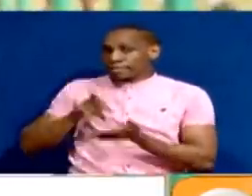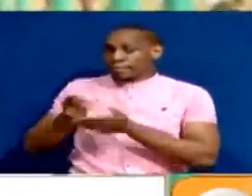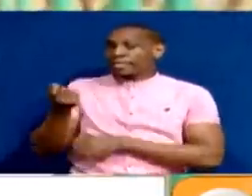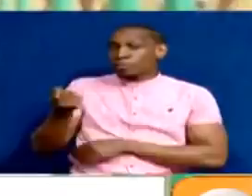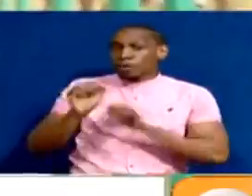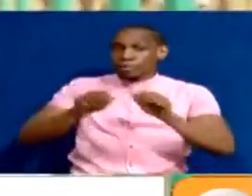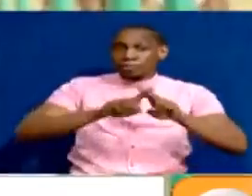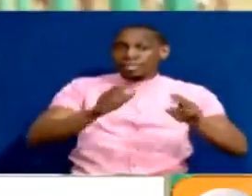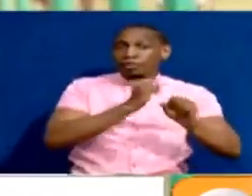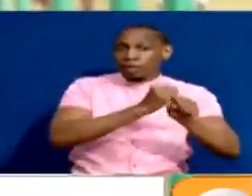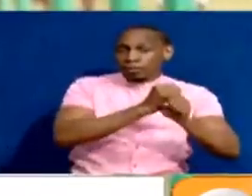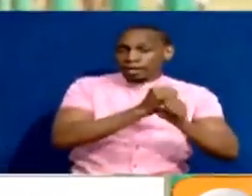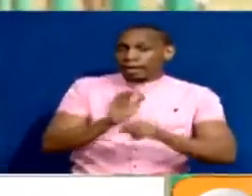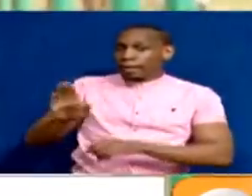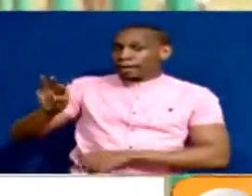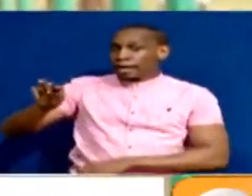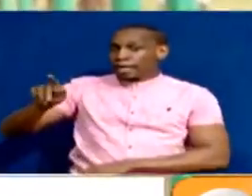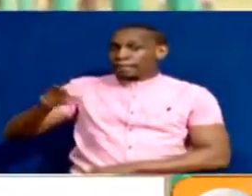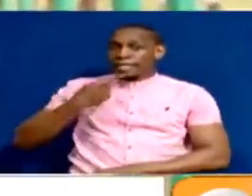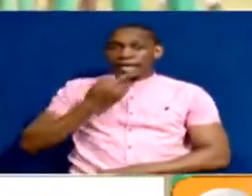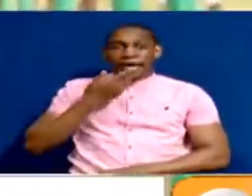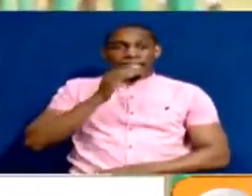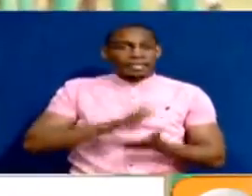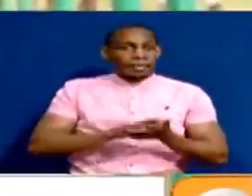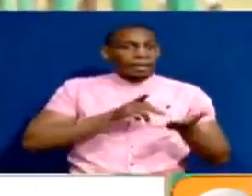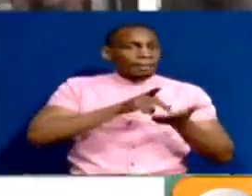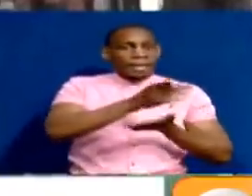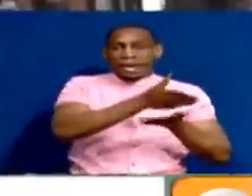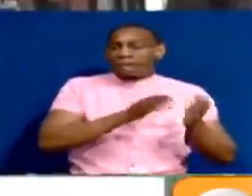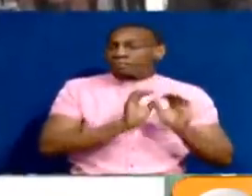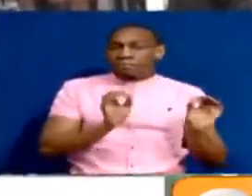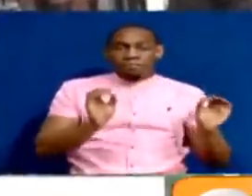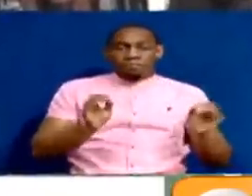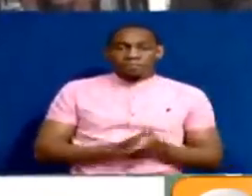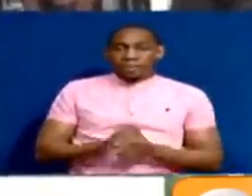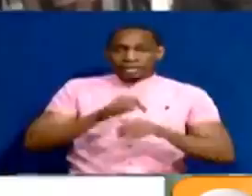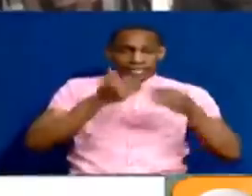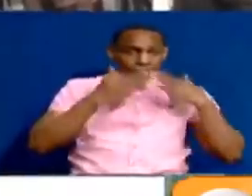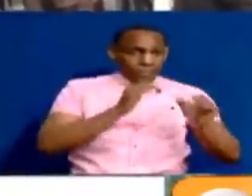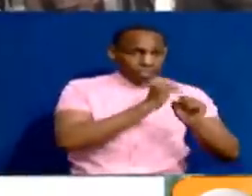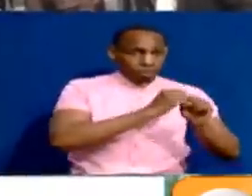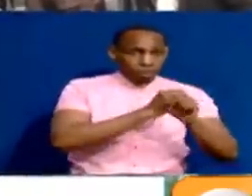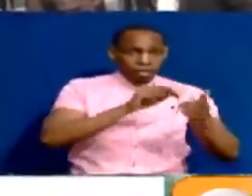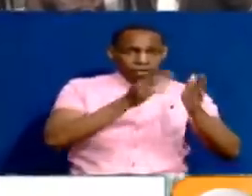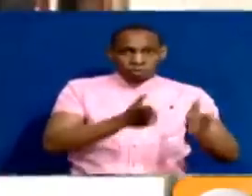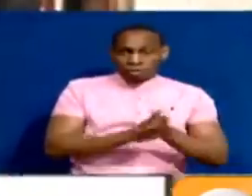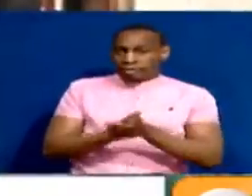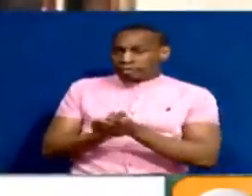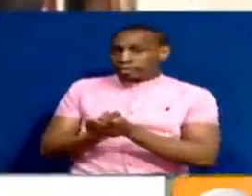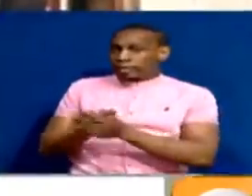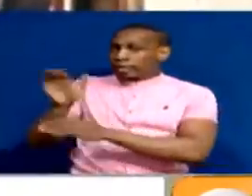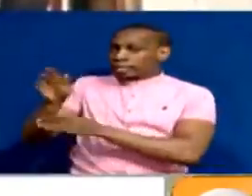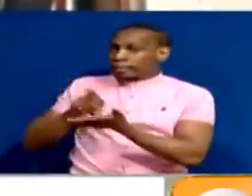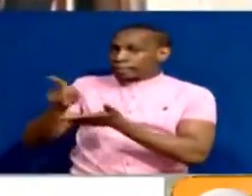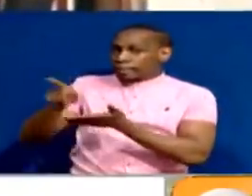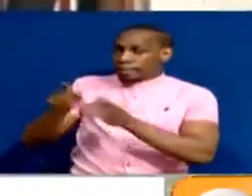pesa kidogo tuanze kazi, anatuambia yeye alipangi contractor pesa nusu. Upon completion they started chasing after